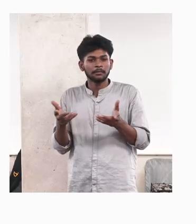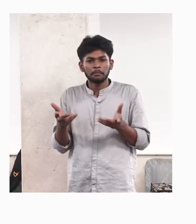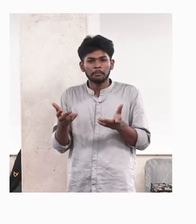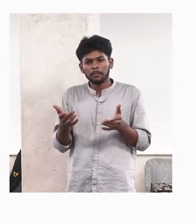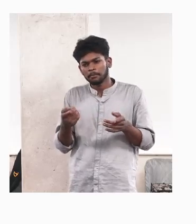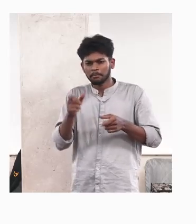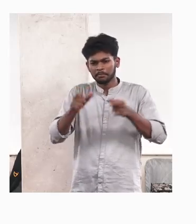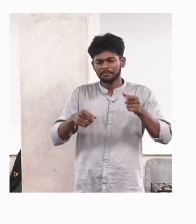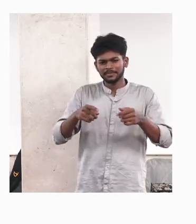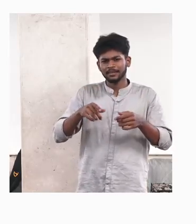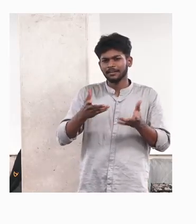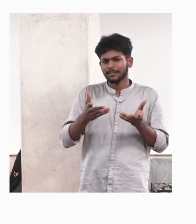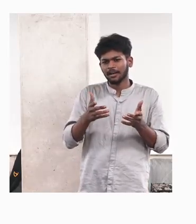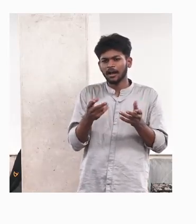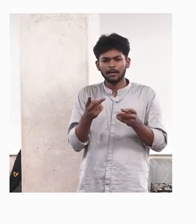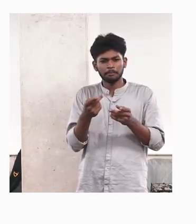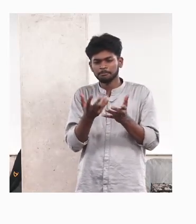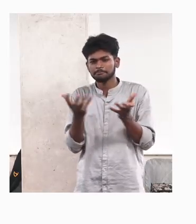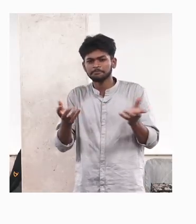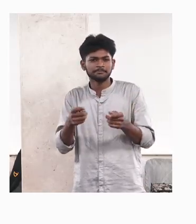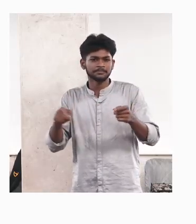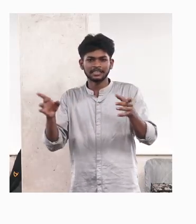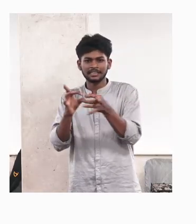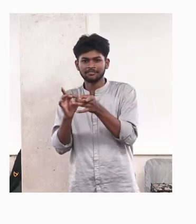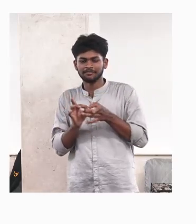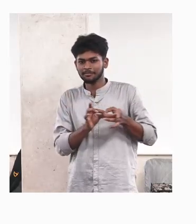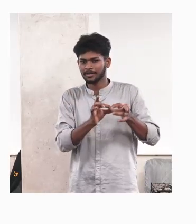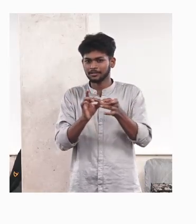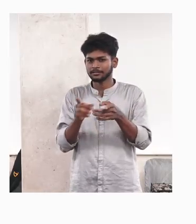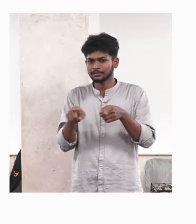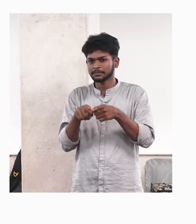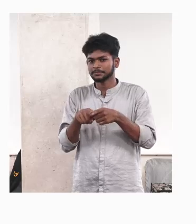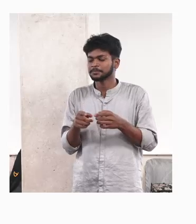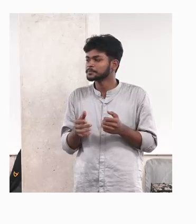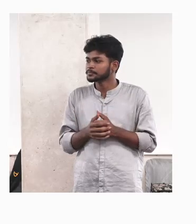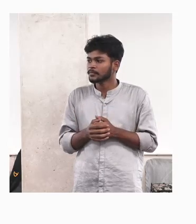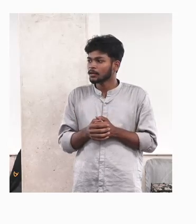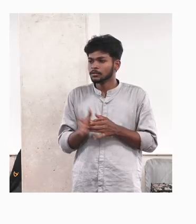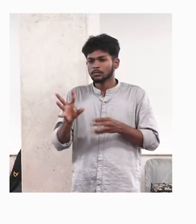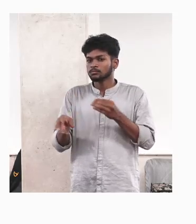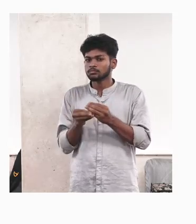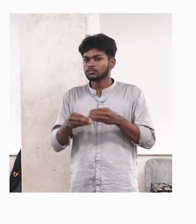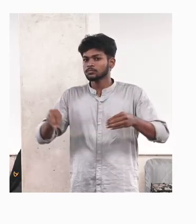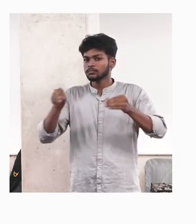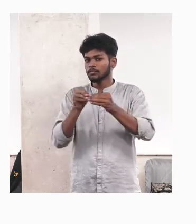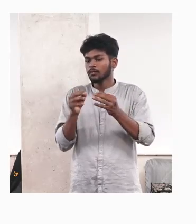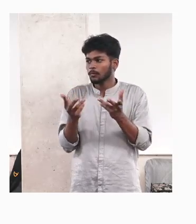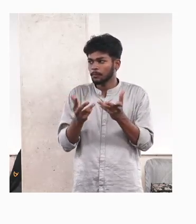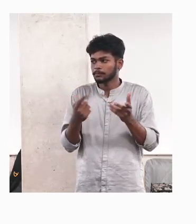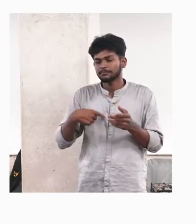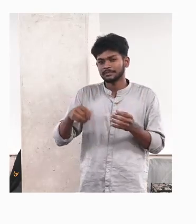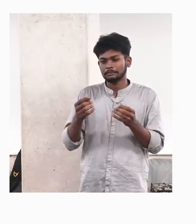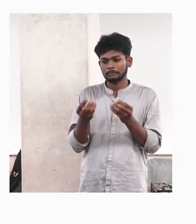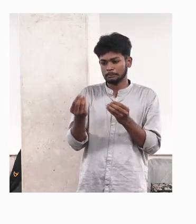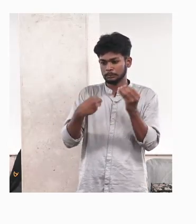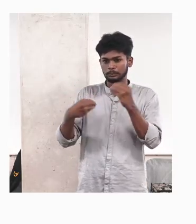each of those things segues into the other thing, and that way we can give this thing. And one more thing is, we all are too much in our heads